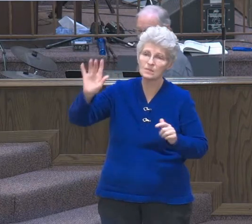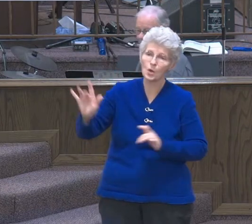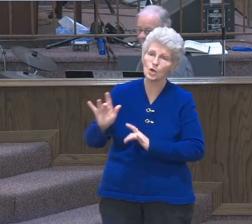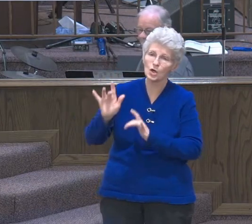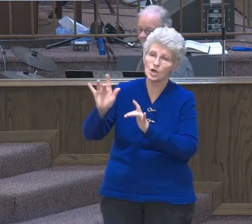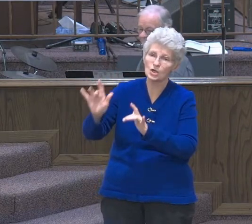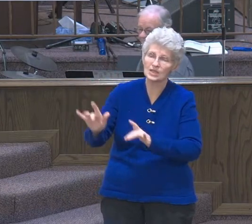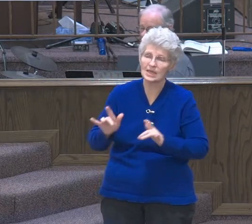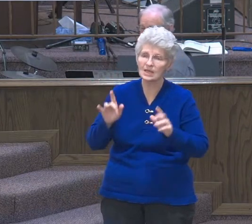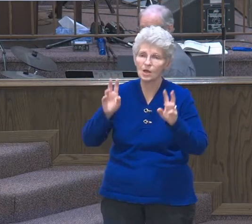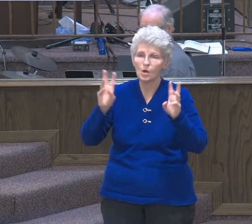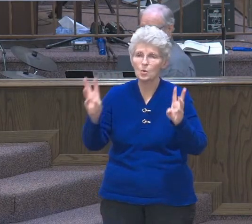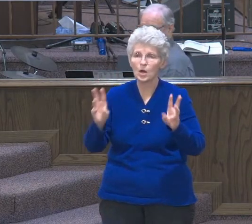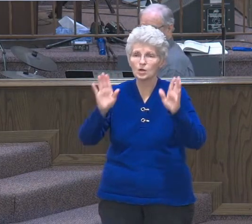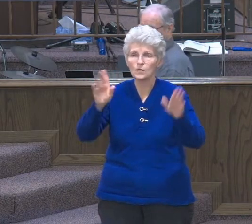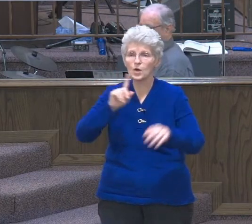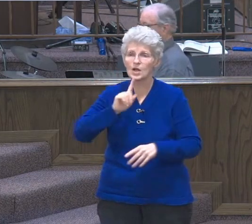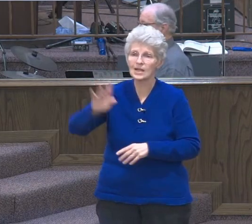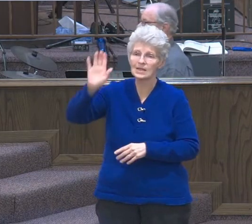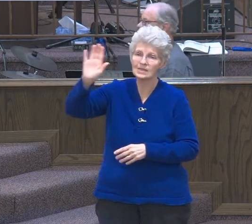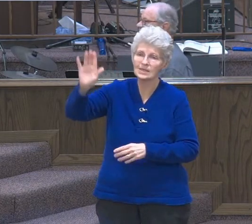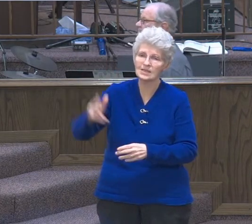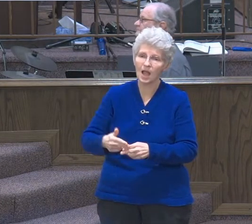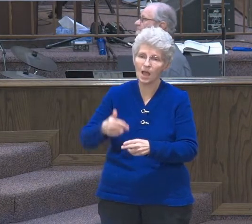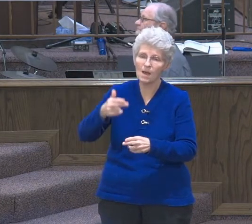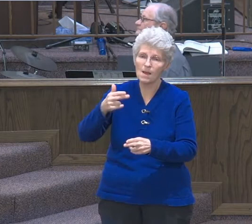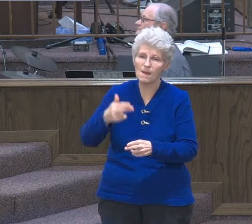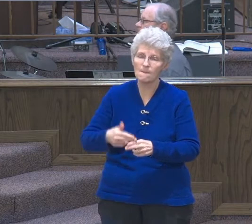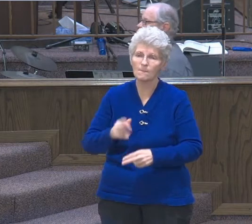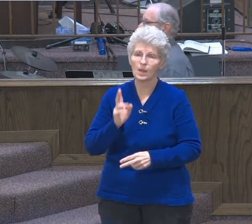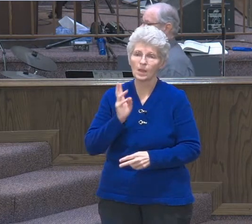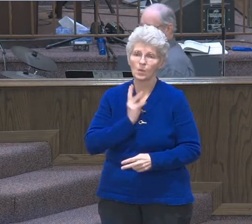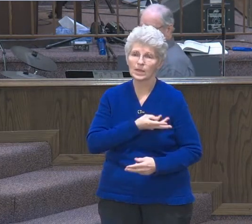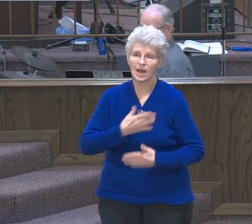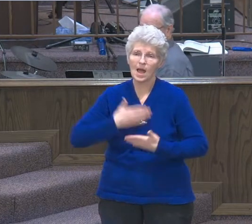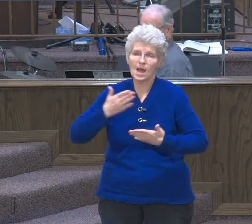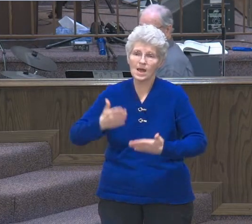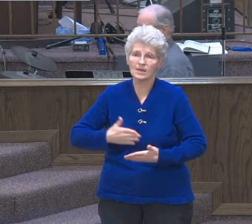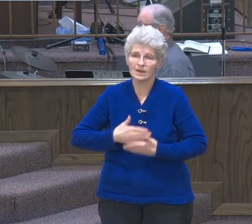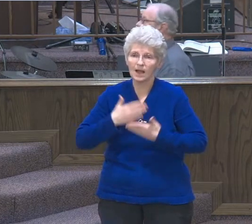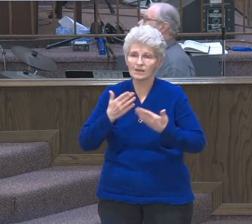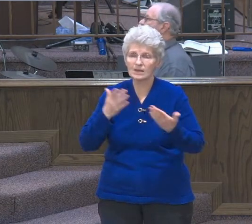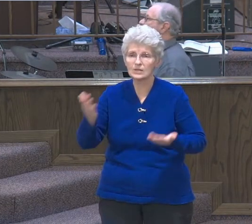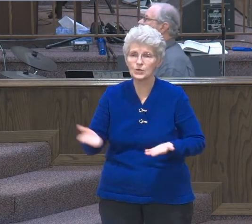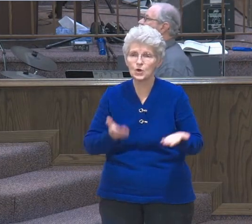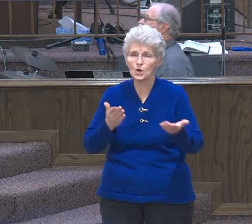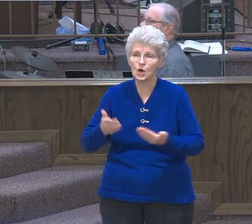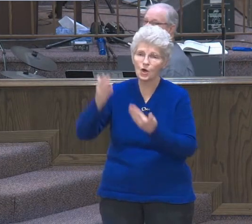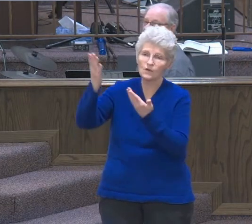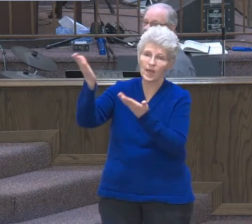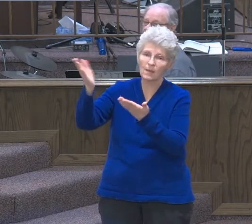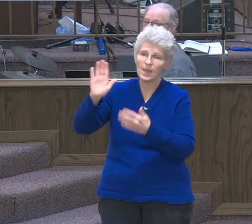his mercy, wonderful is his name. We gladly serve.